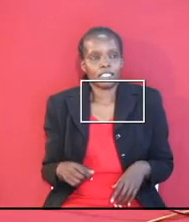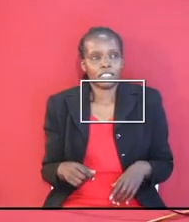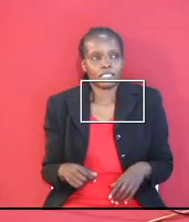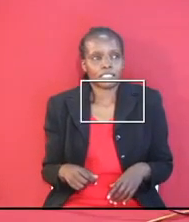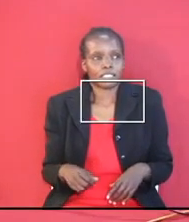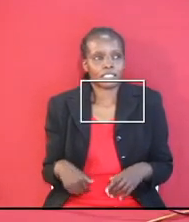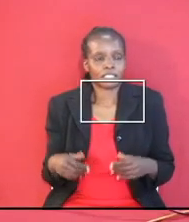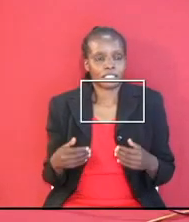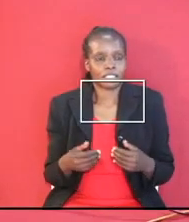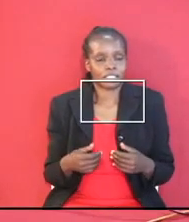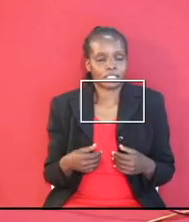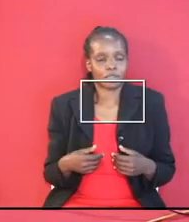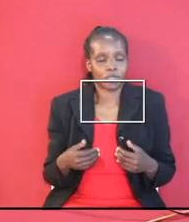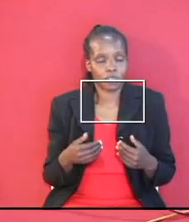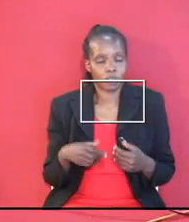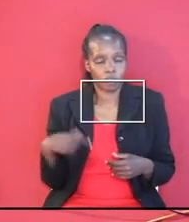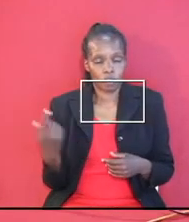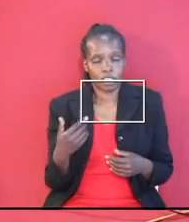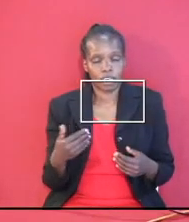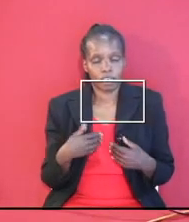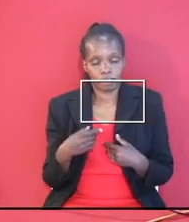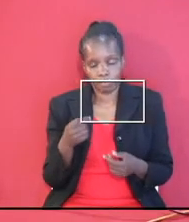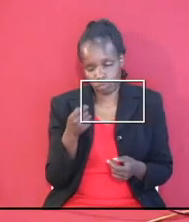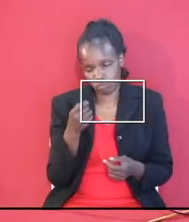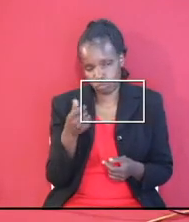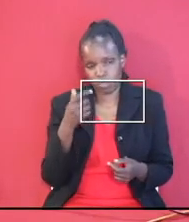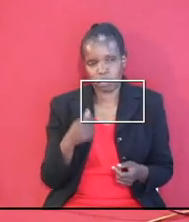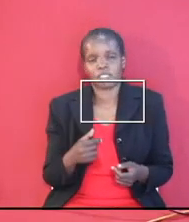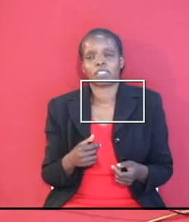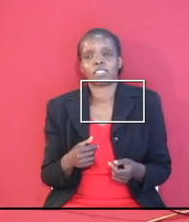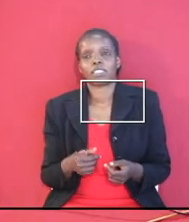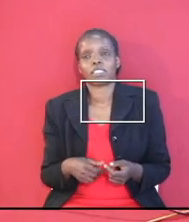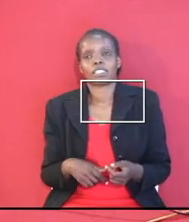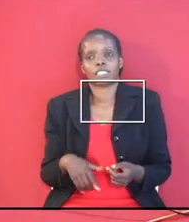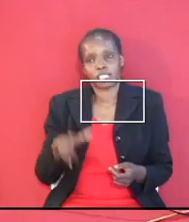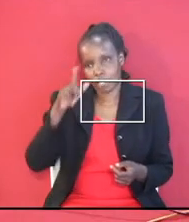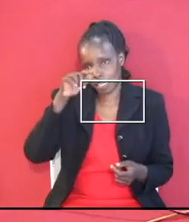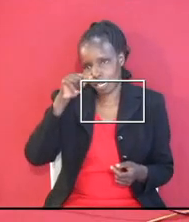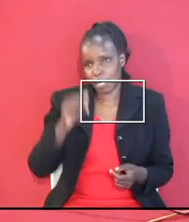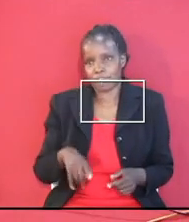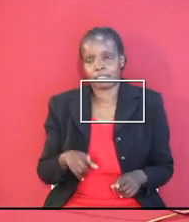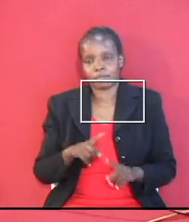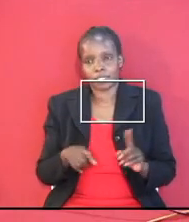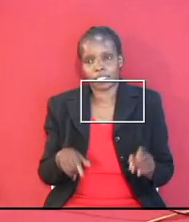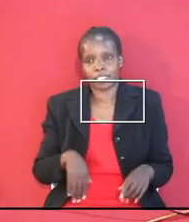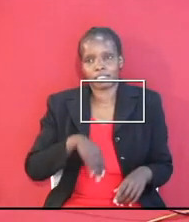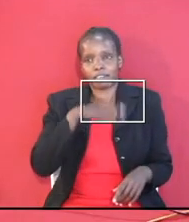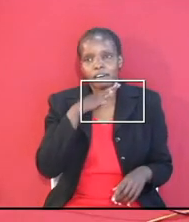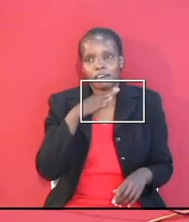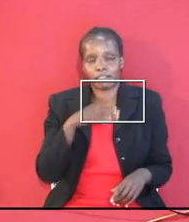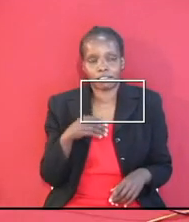So we only manage 50,000 and you've sold at 2 million, right? They compromise. What happened to them? They